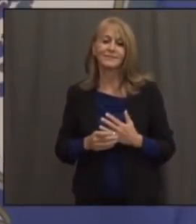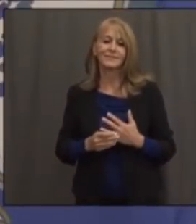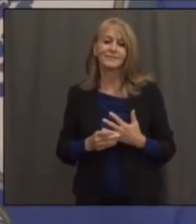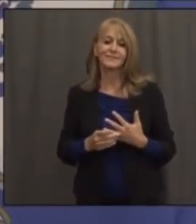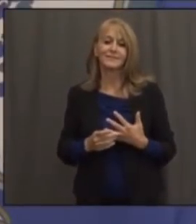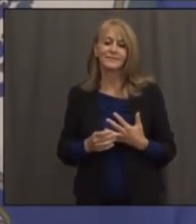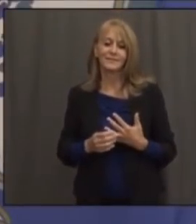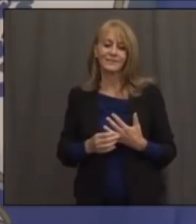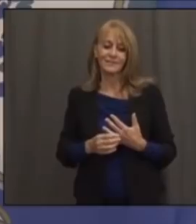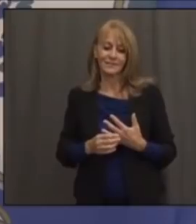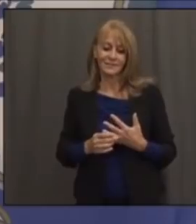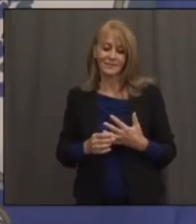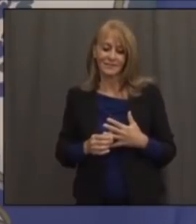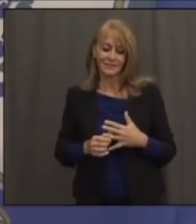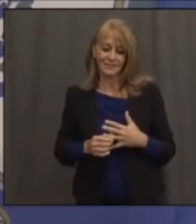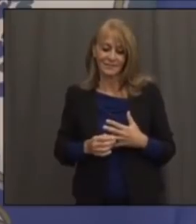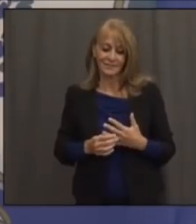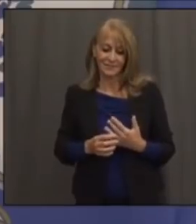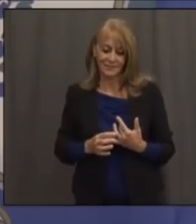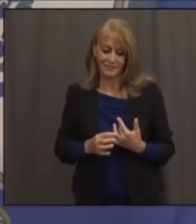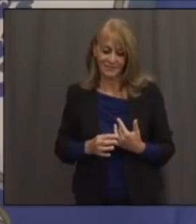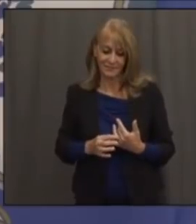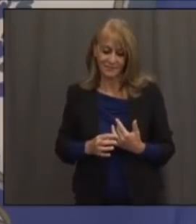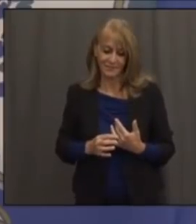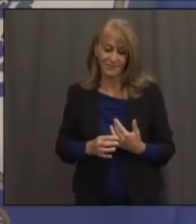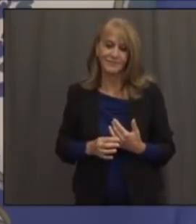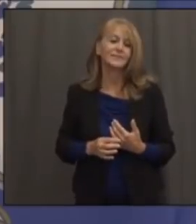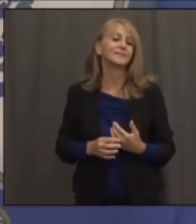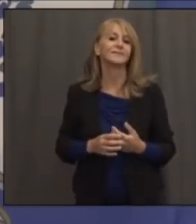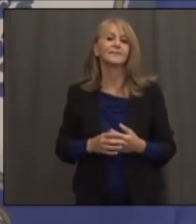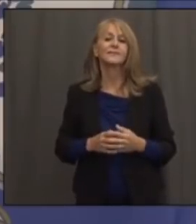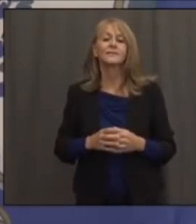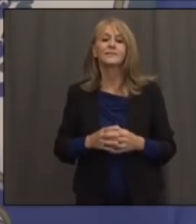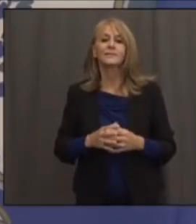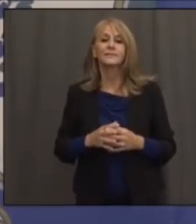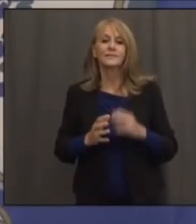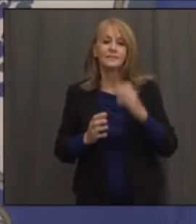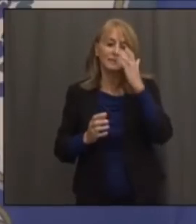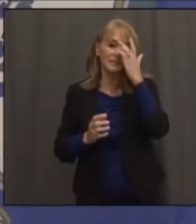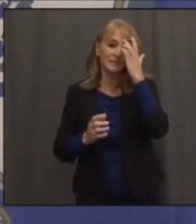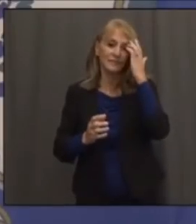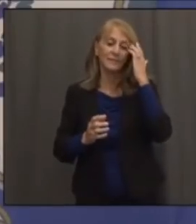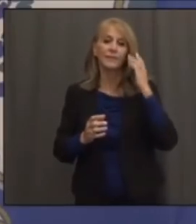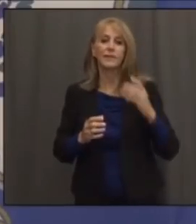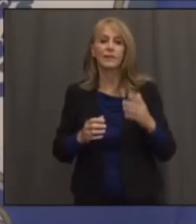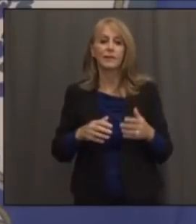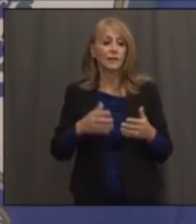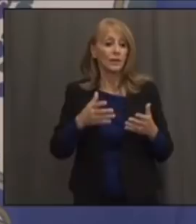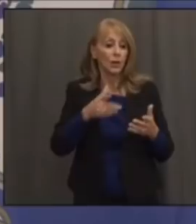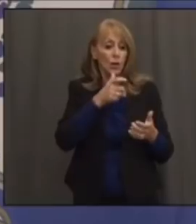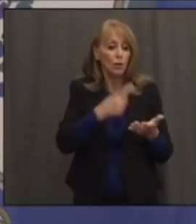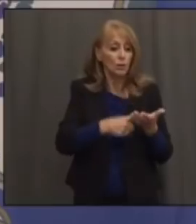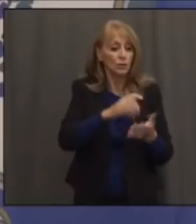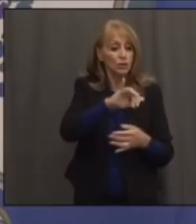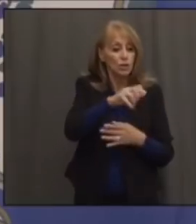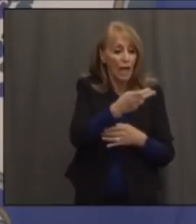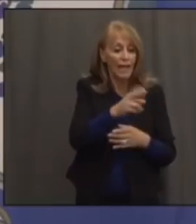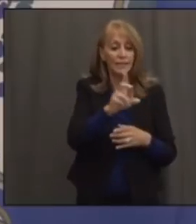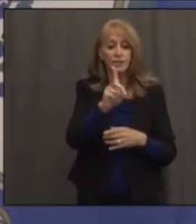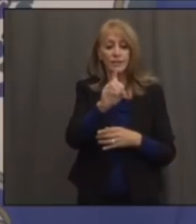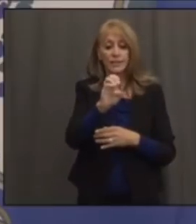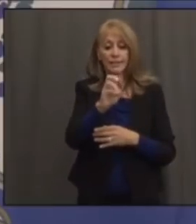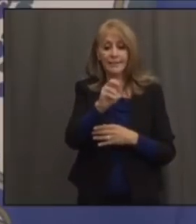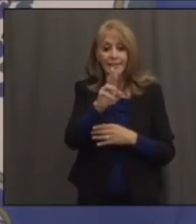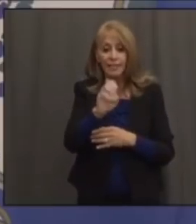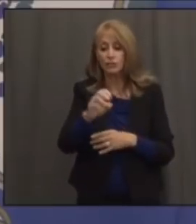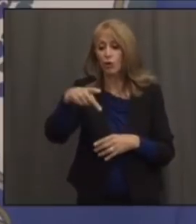Well, that hopefully Scott and Albert can stick around a little bit. Of course, we got Josh, Deirdre, Paul, and